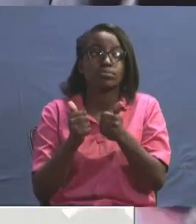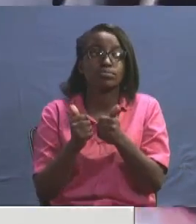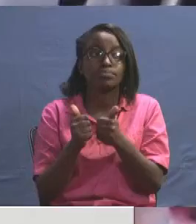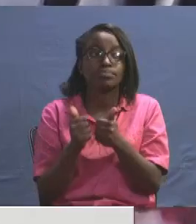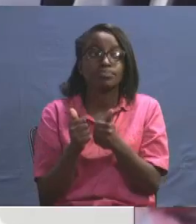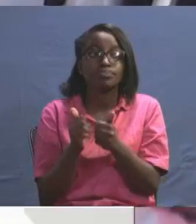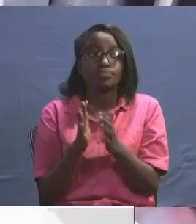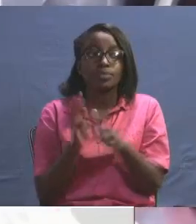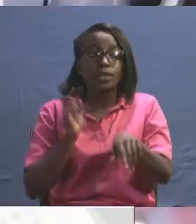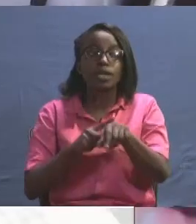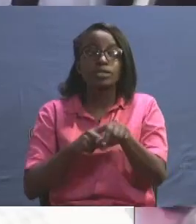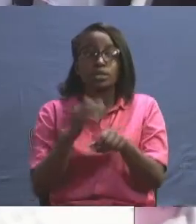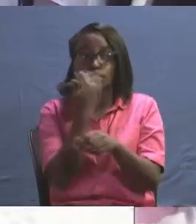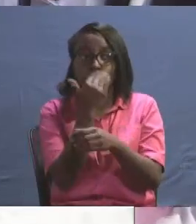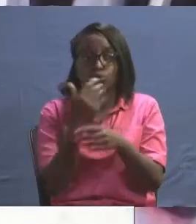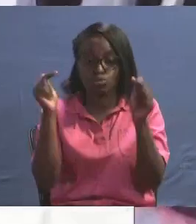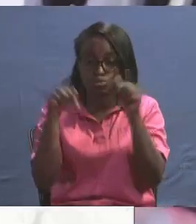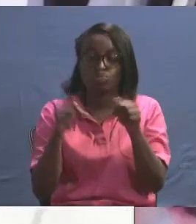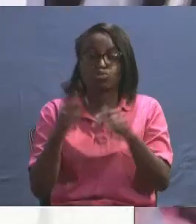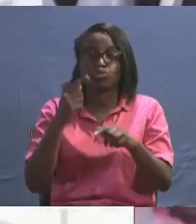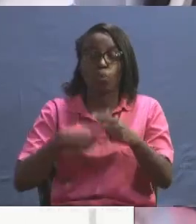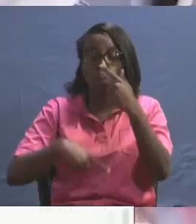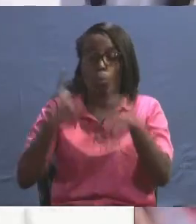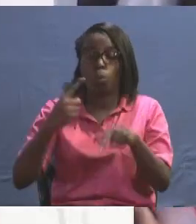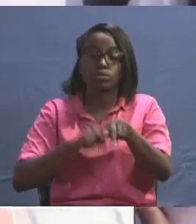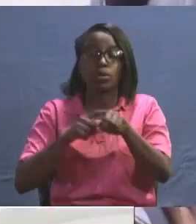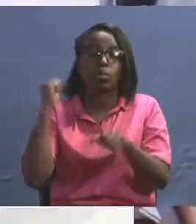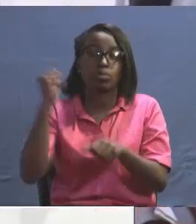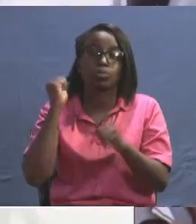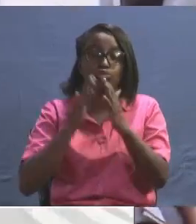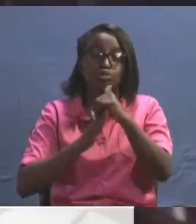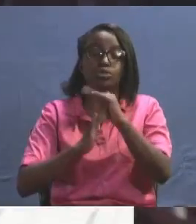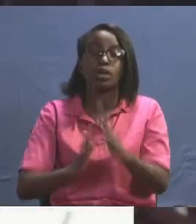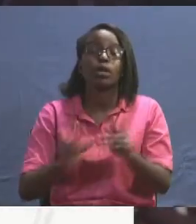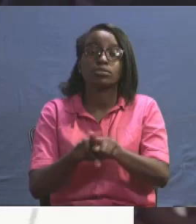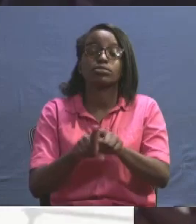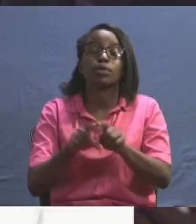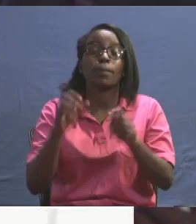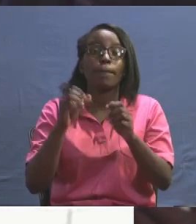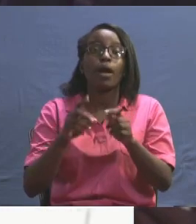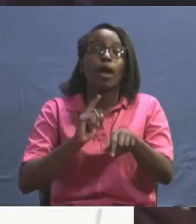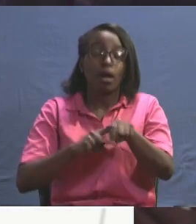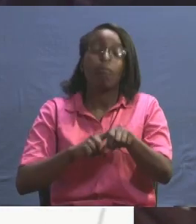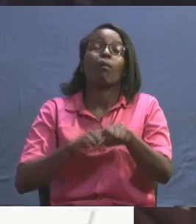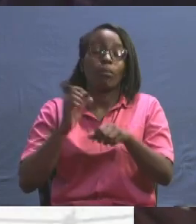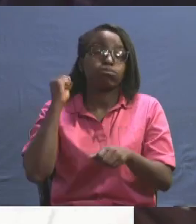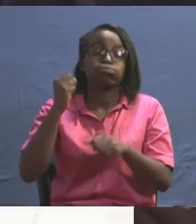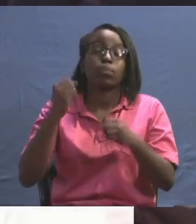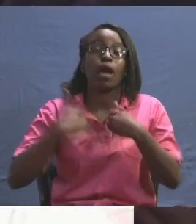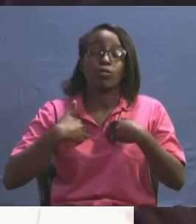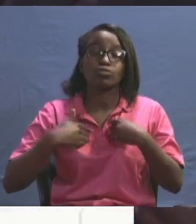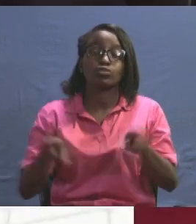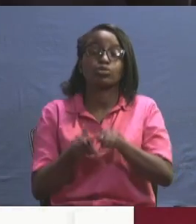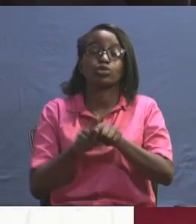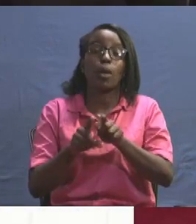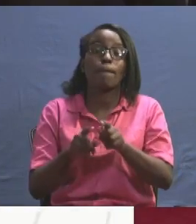President Rigathi Gachagua has today warned political leaders to refrain from early election campaigns and give the current administration the space and time